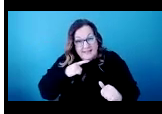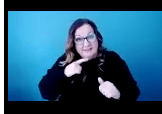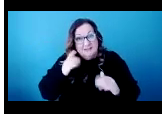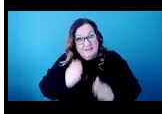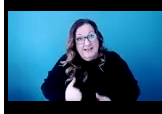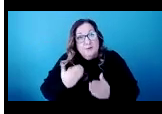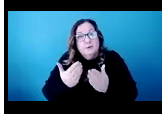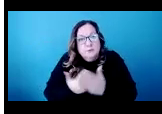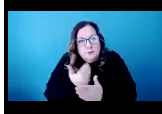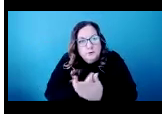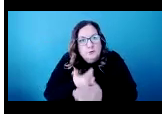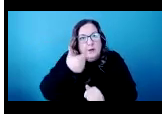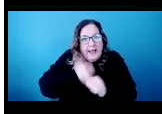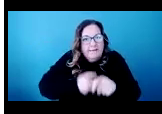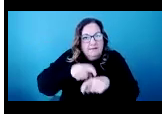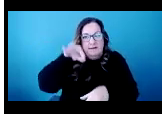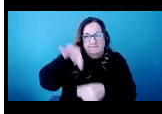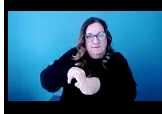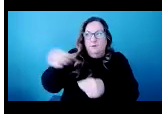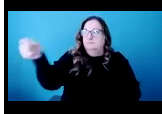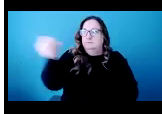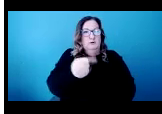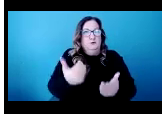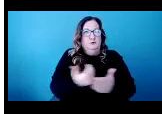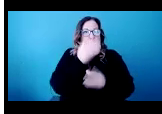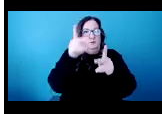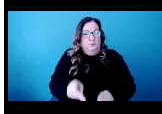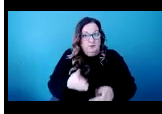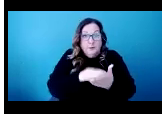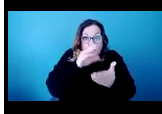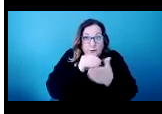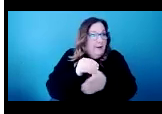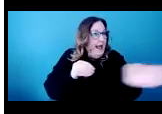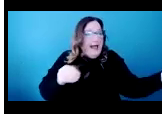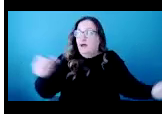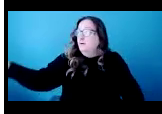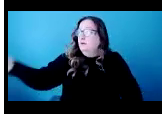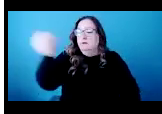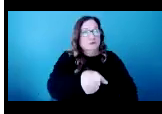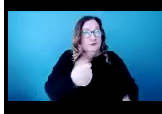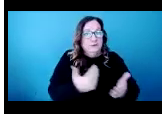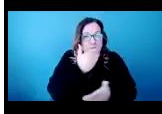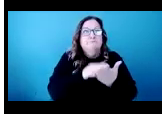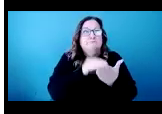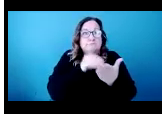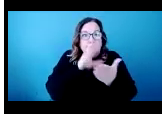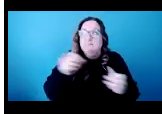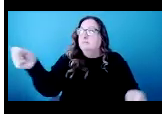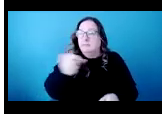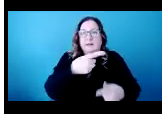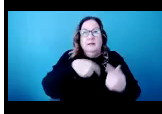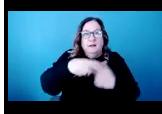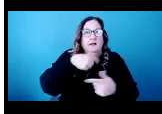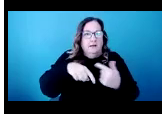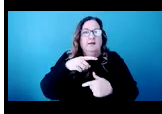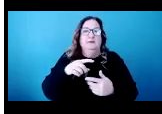And so they're all just kind of trying to get up to speed on all of these different policy areas, on all of these different topics. And it can kind of be an